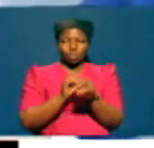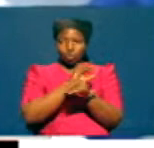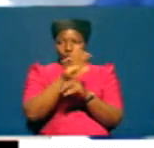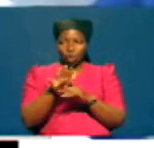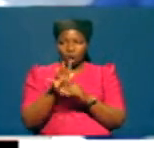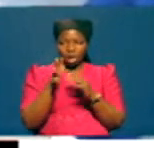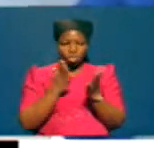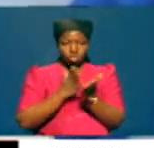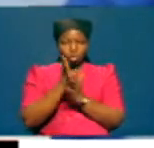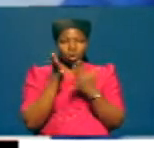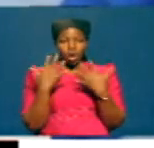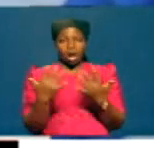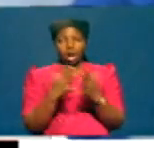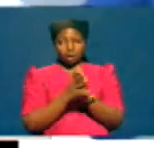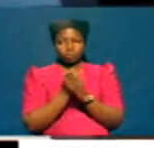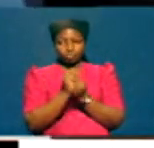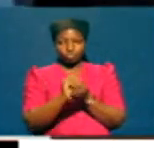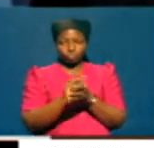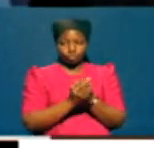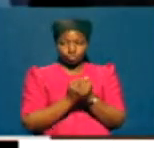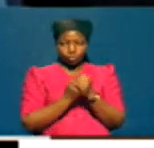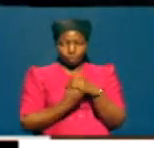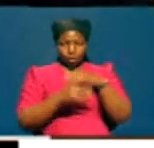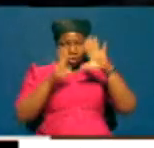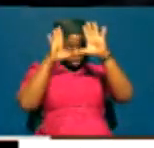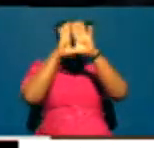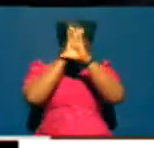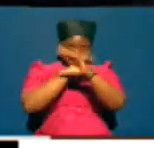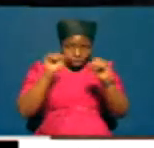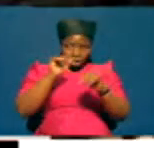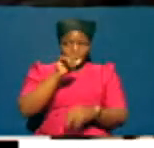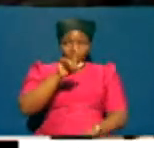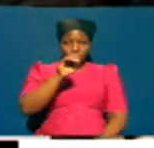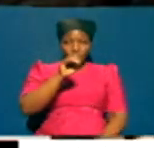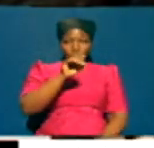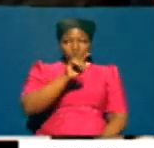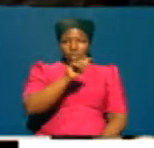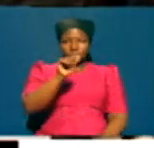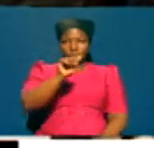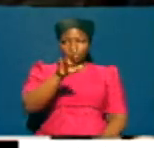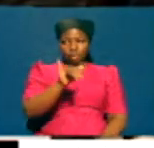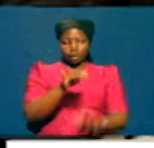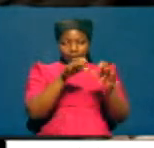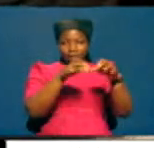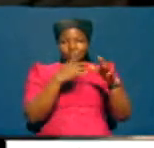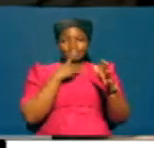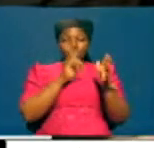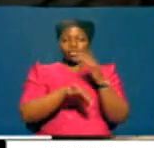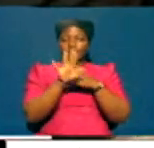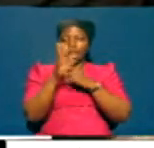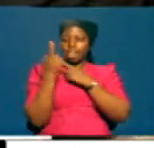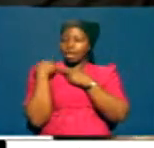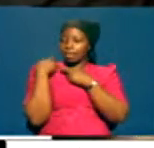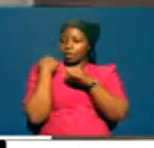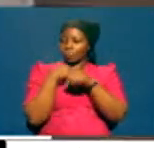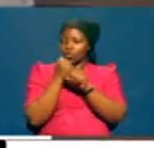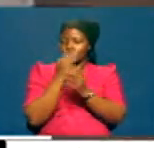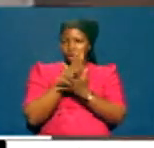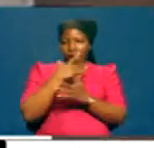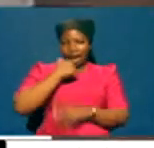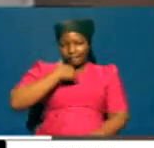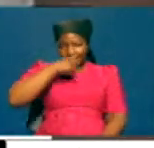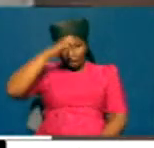washing. Gary Ananda, president of Rotary Club in Gashia, said their role was to ensure prudent utilization of